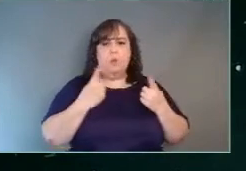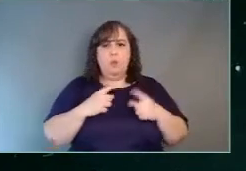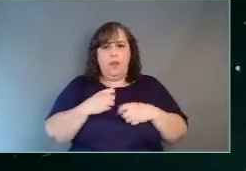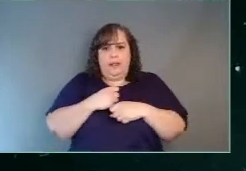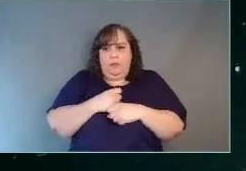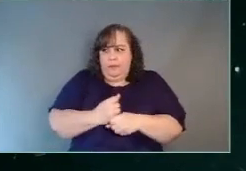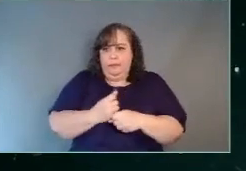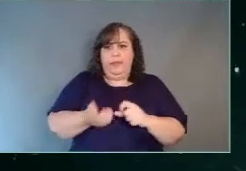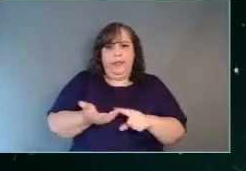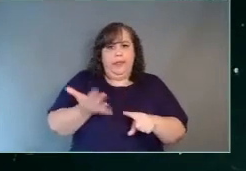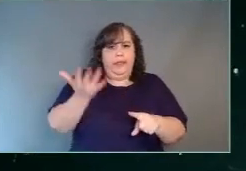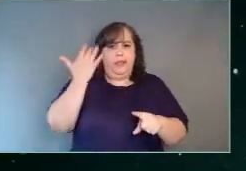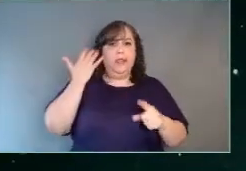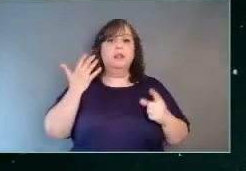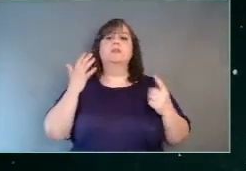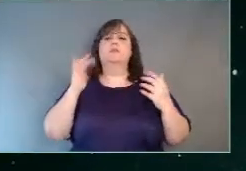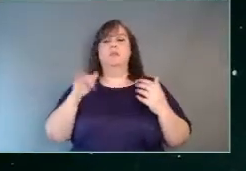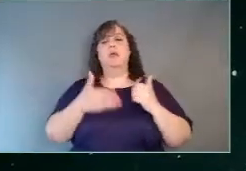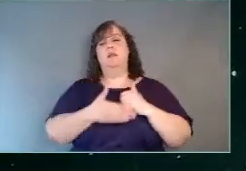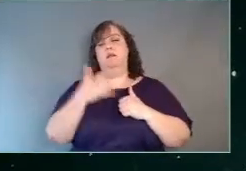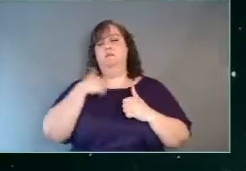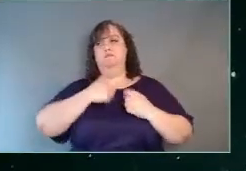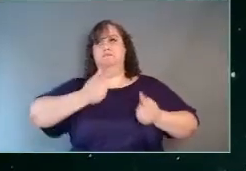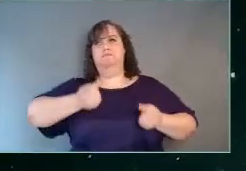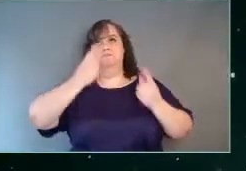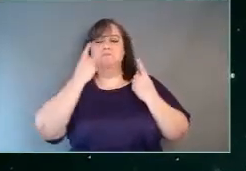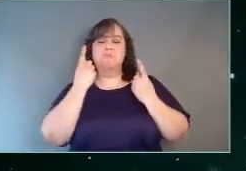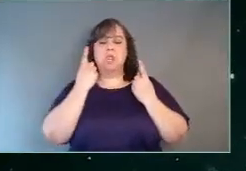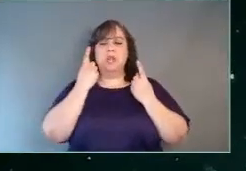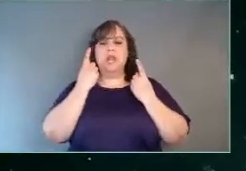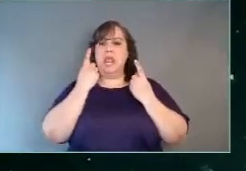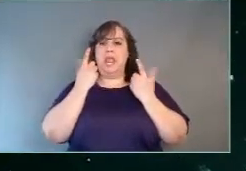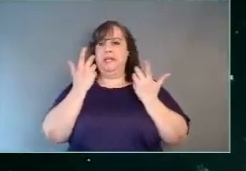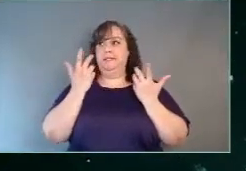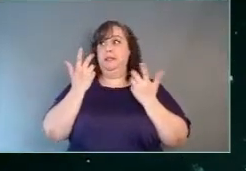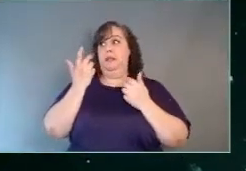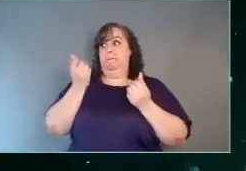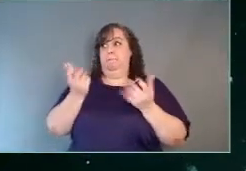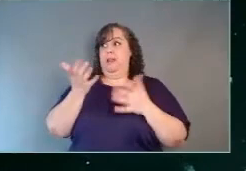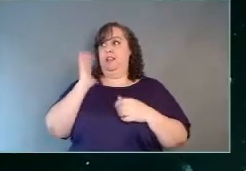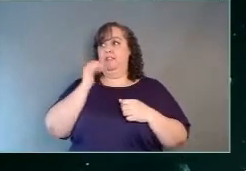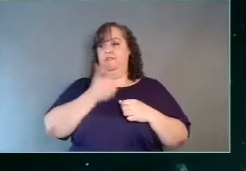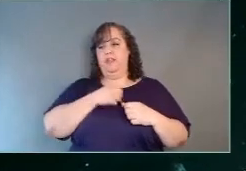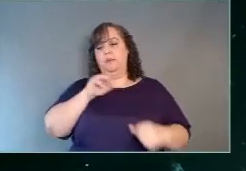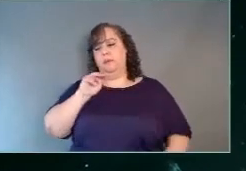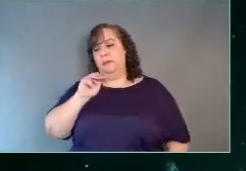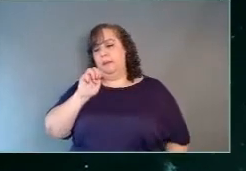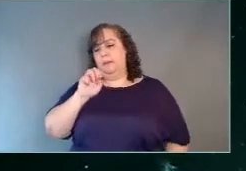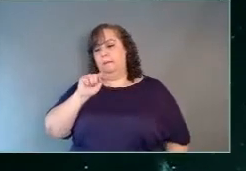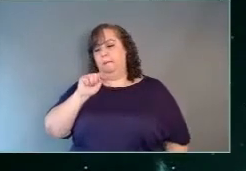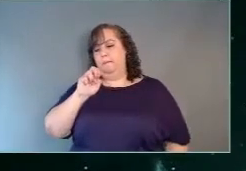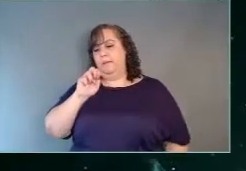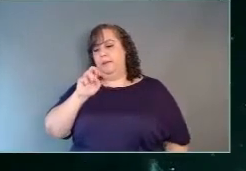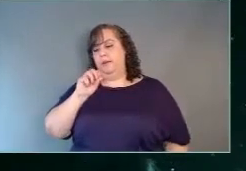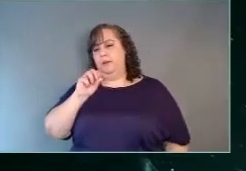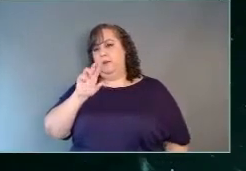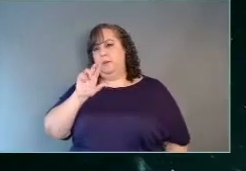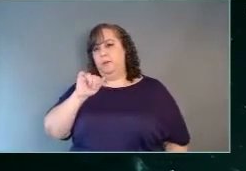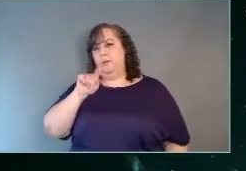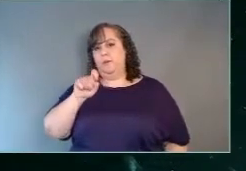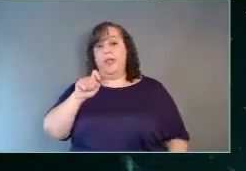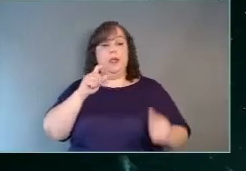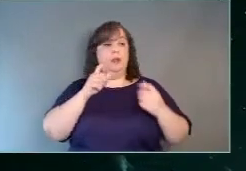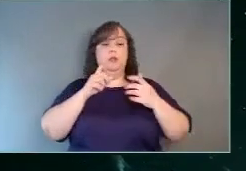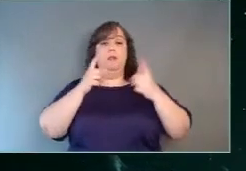into the fact that many of our meteorites really were born shortly after the formation